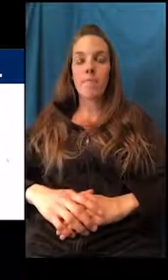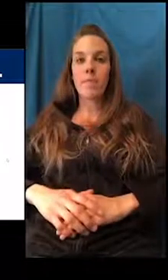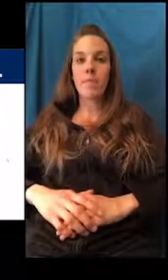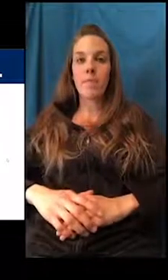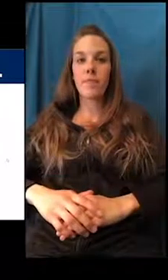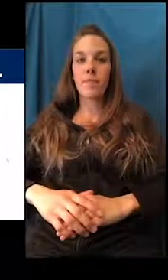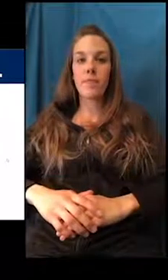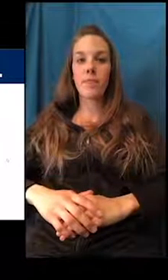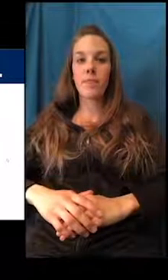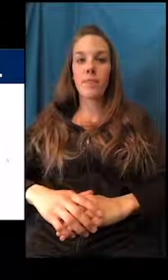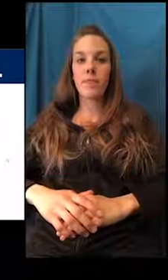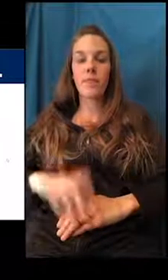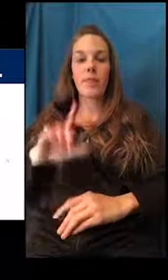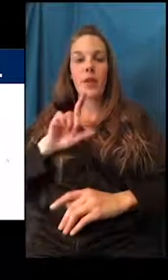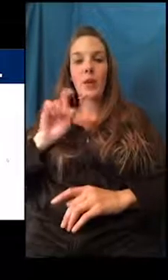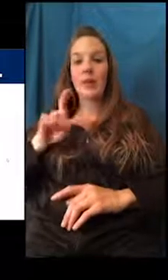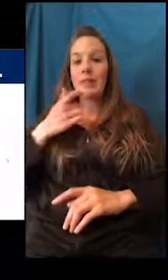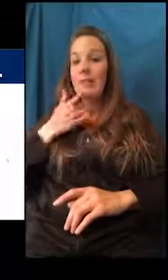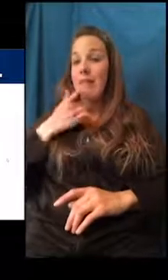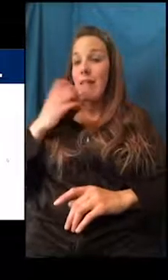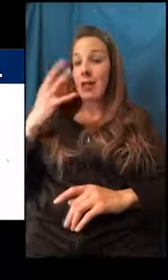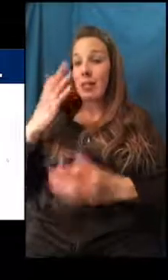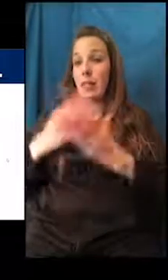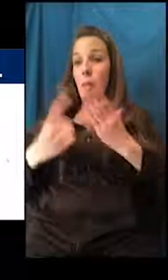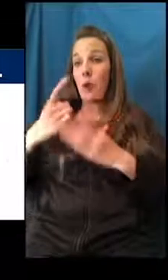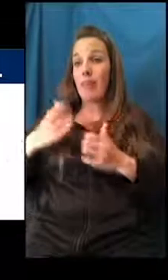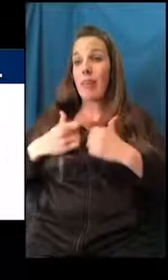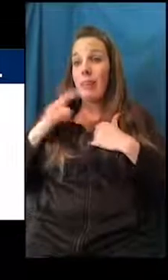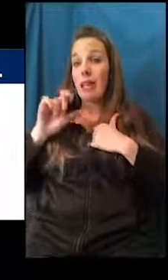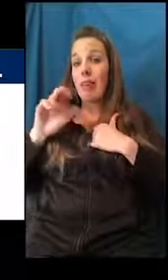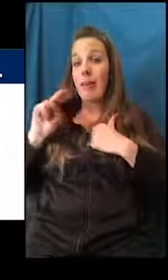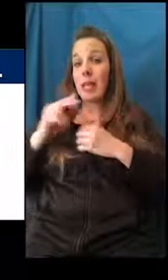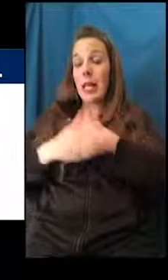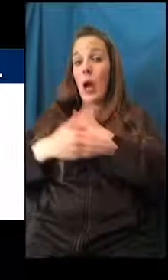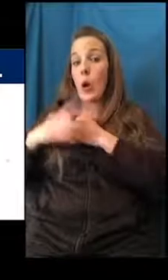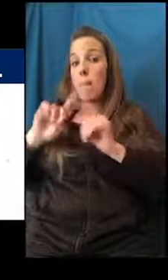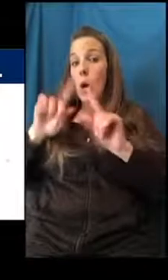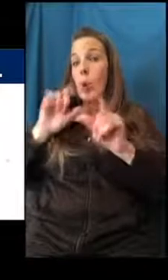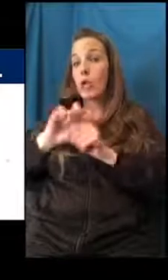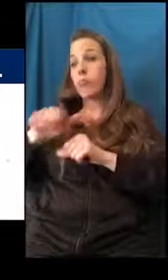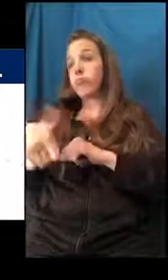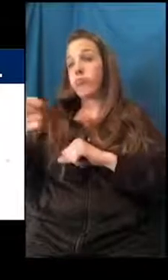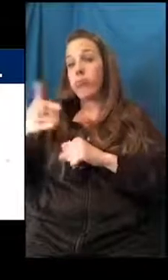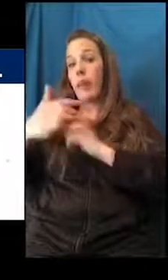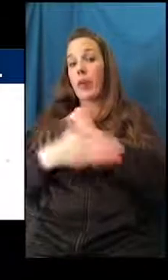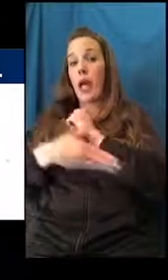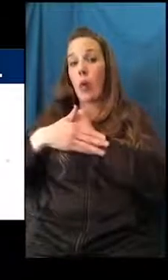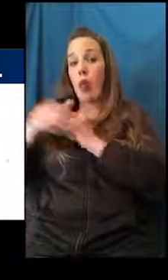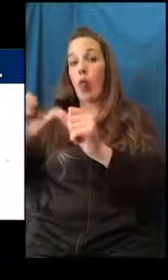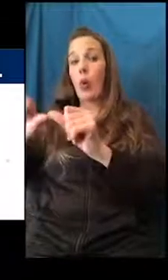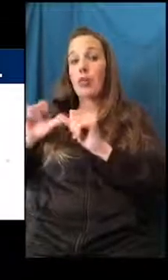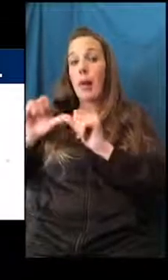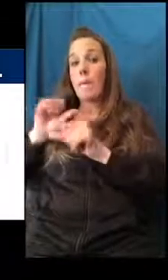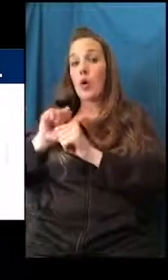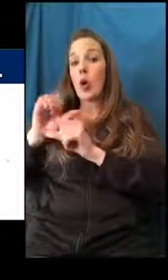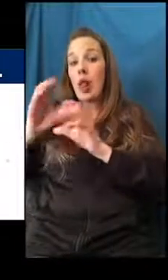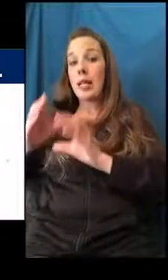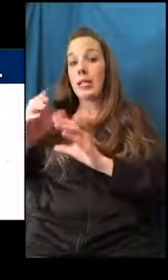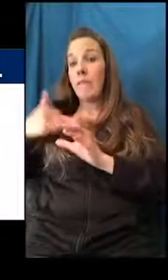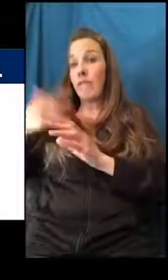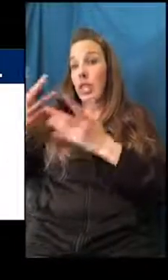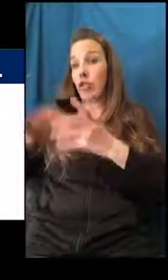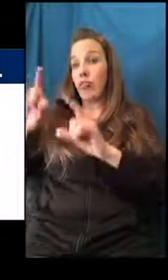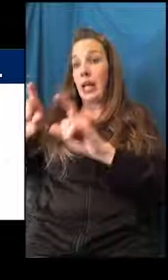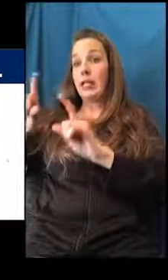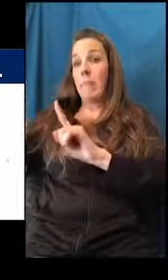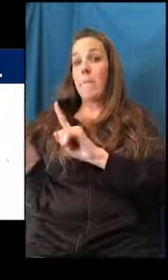This question states, if someone lives in Linn County but works in a different county at a location where employees have tested positive for